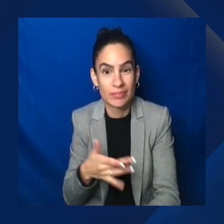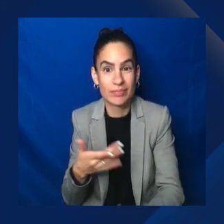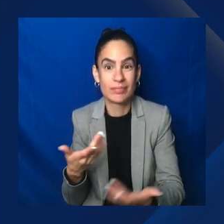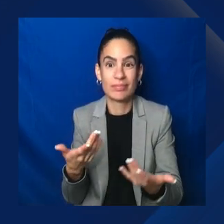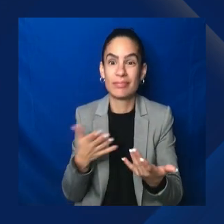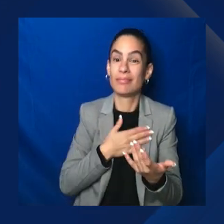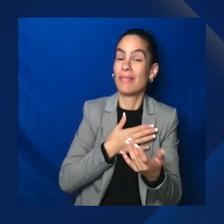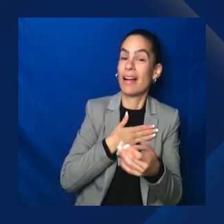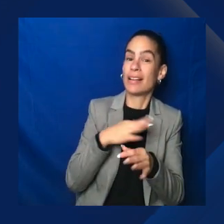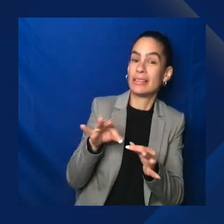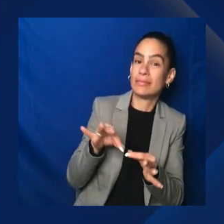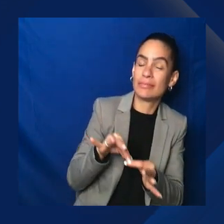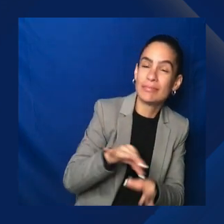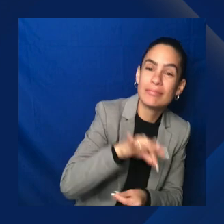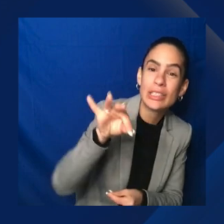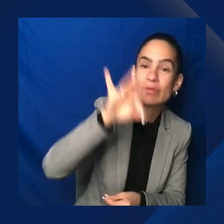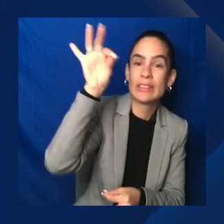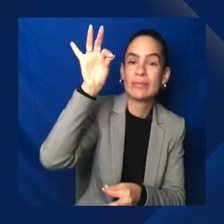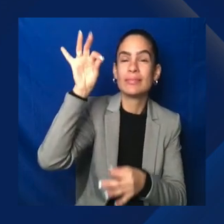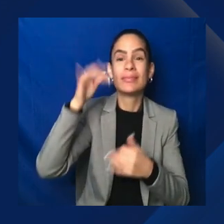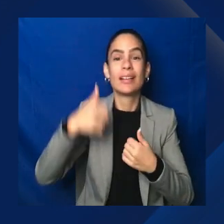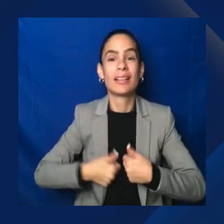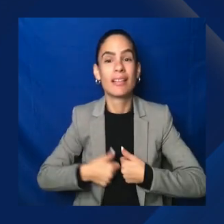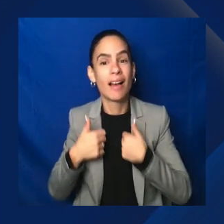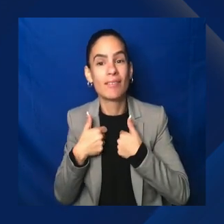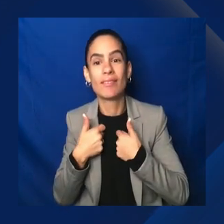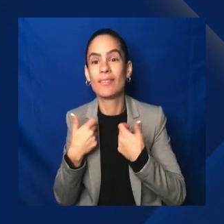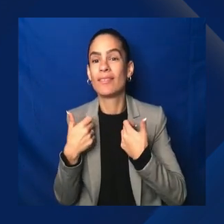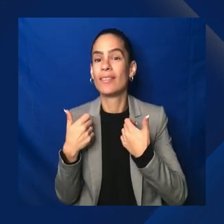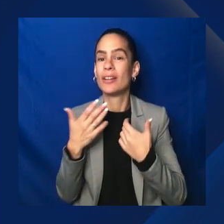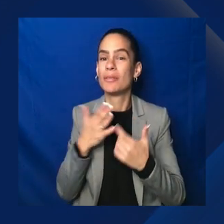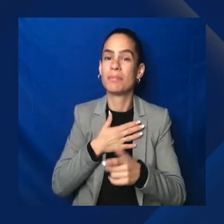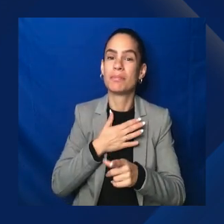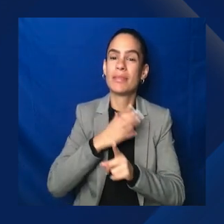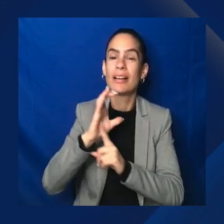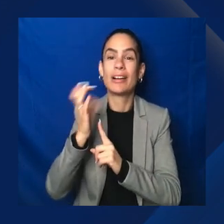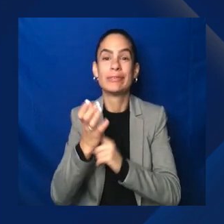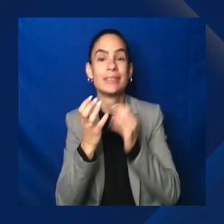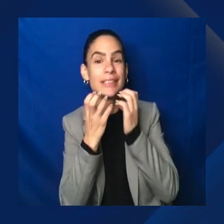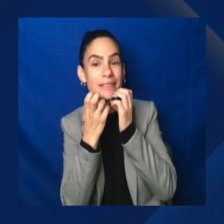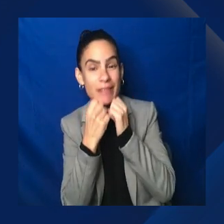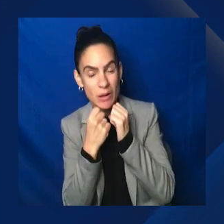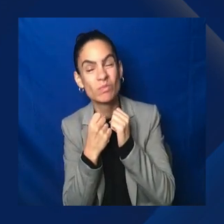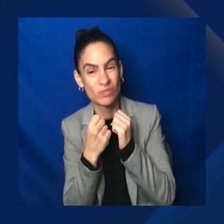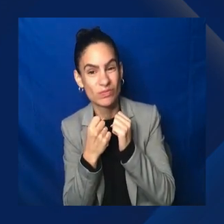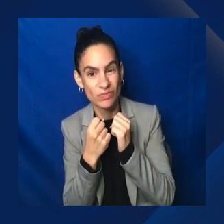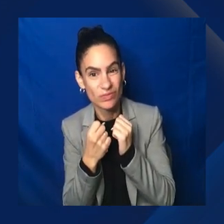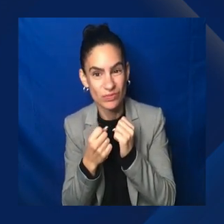values became whole when Dr. Whitehair became my provider.